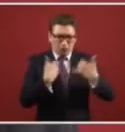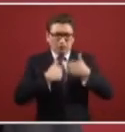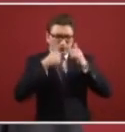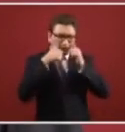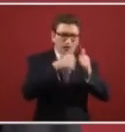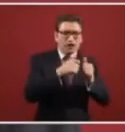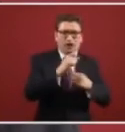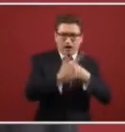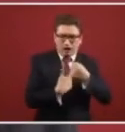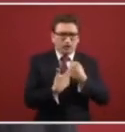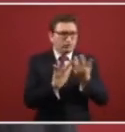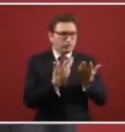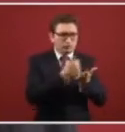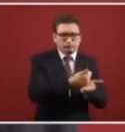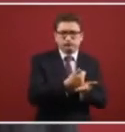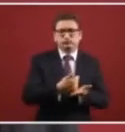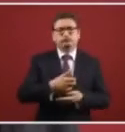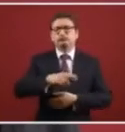Además,